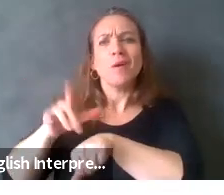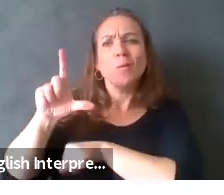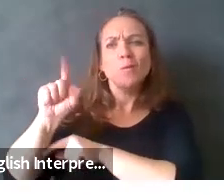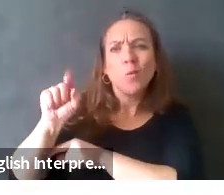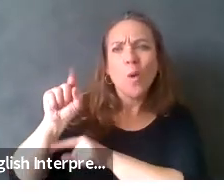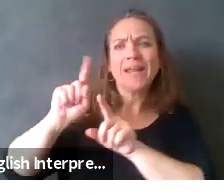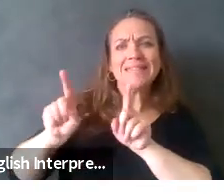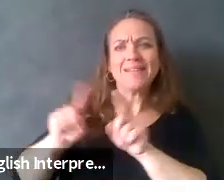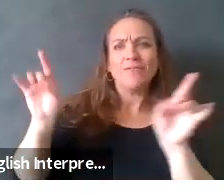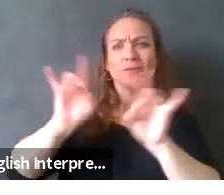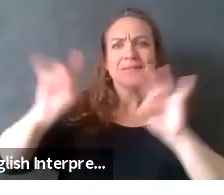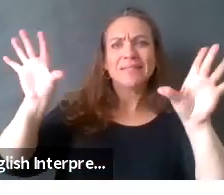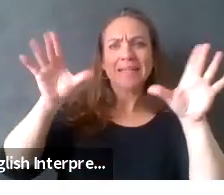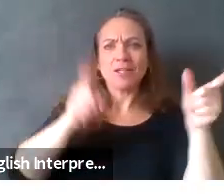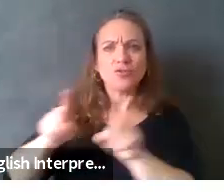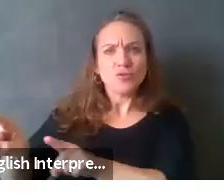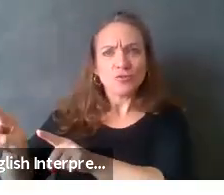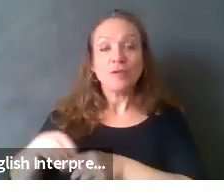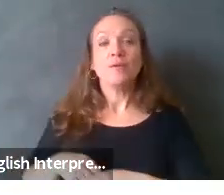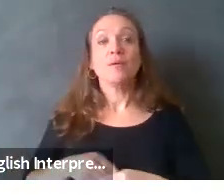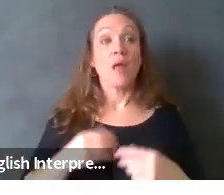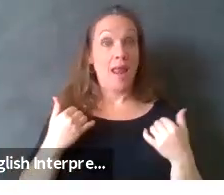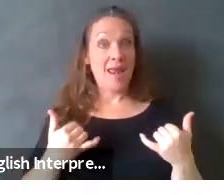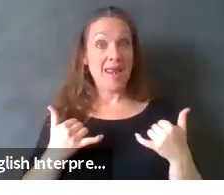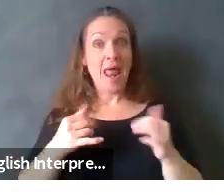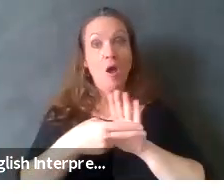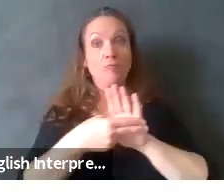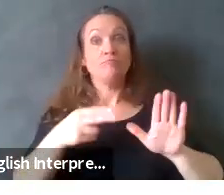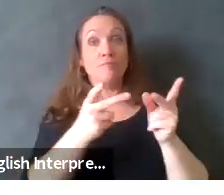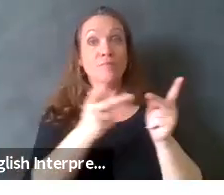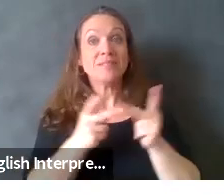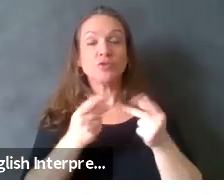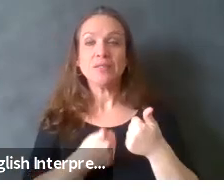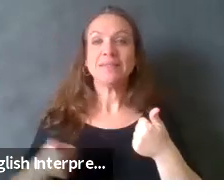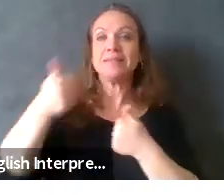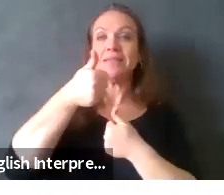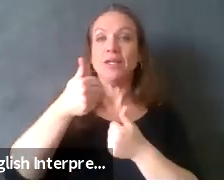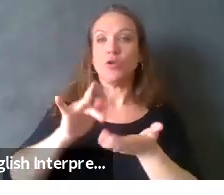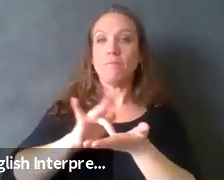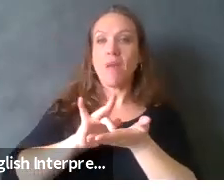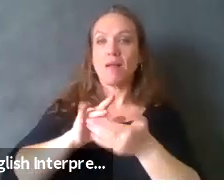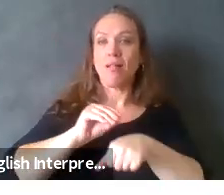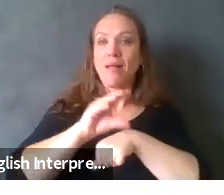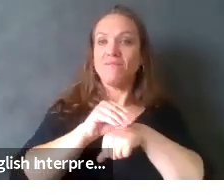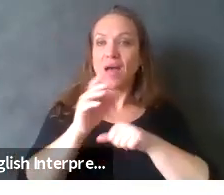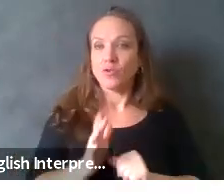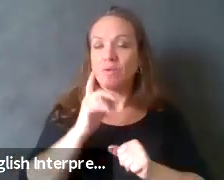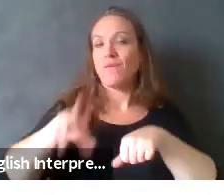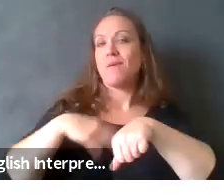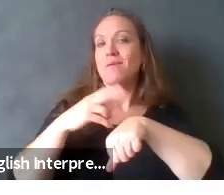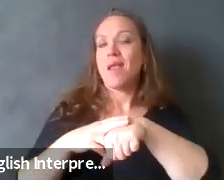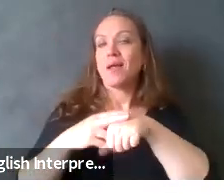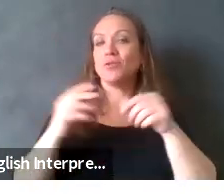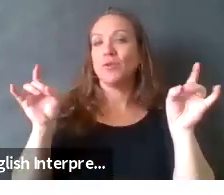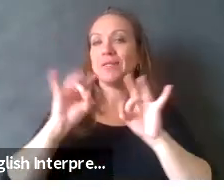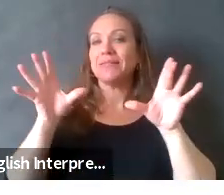operations, and she is currently assigned as the Senior Medical Advisor to the National Disaster Operations for the Red